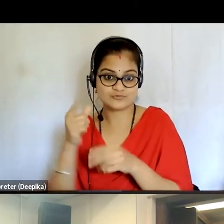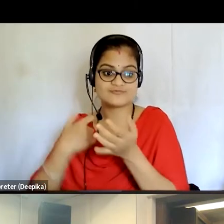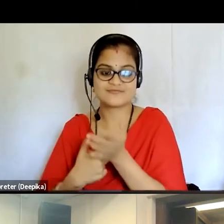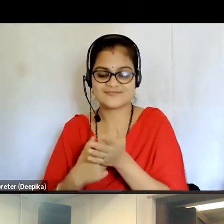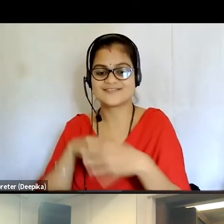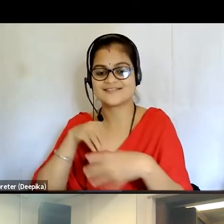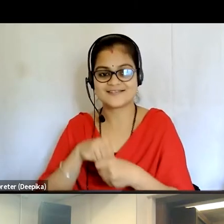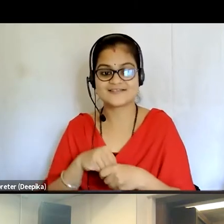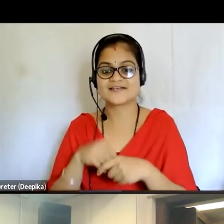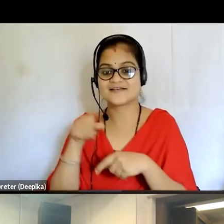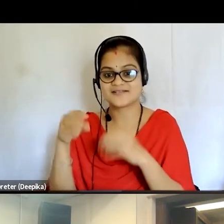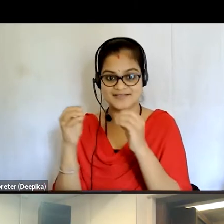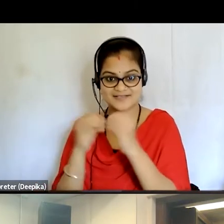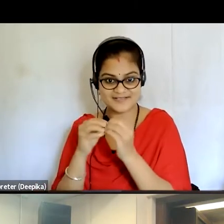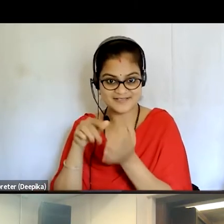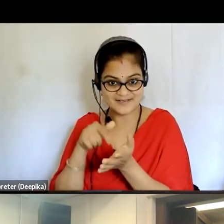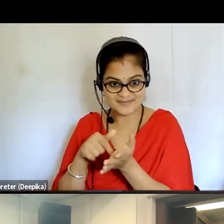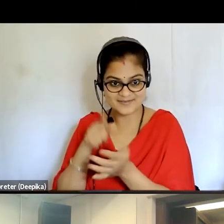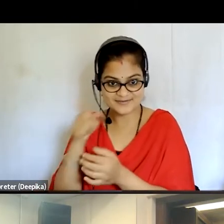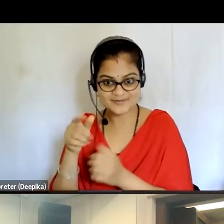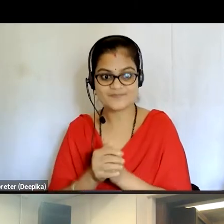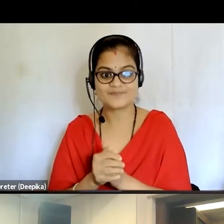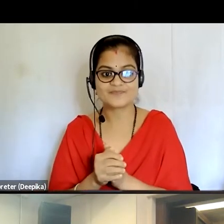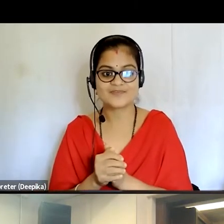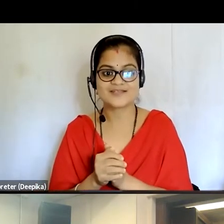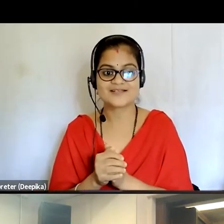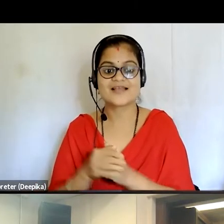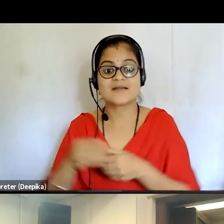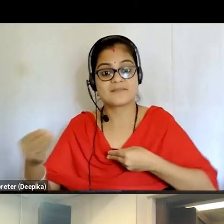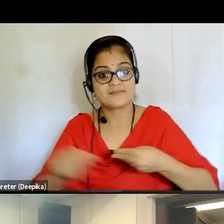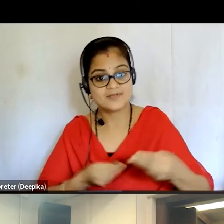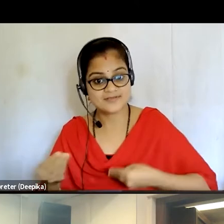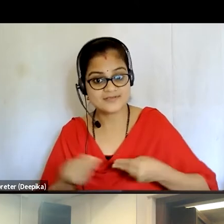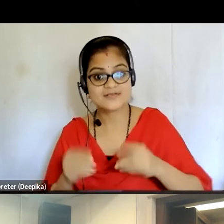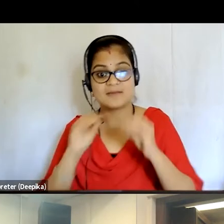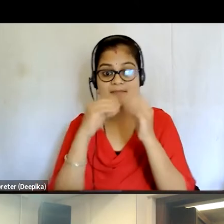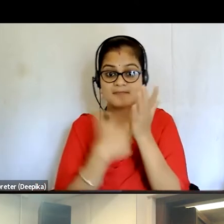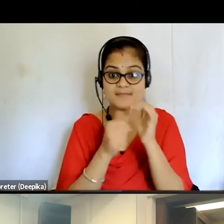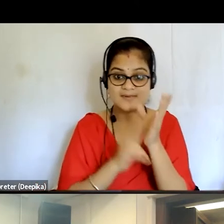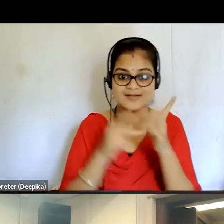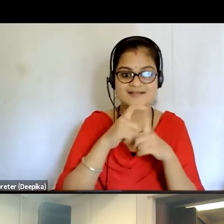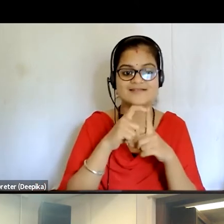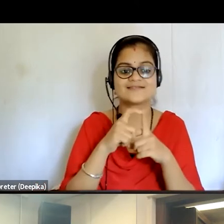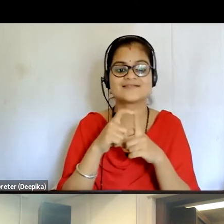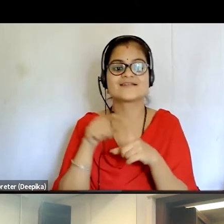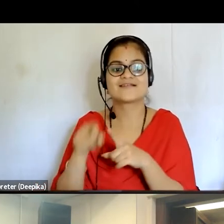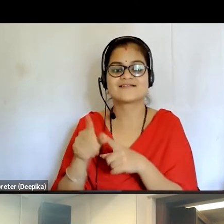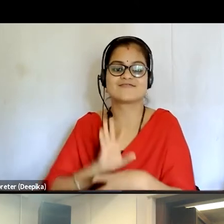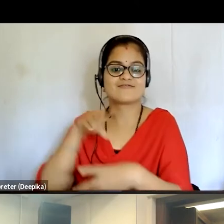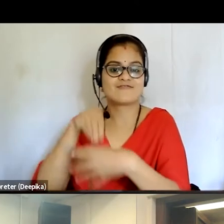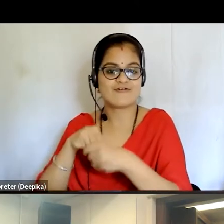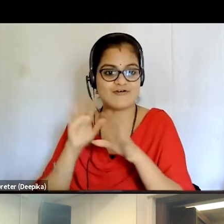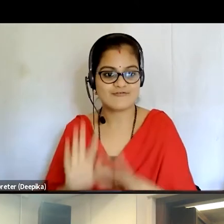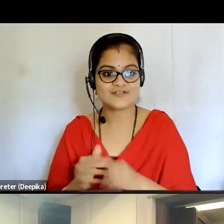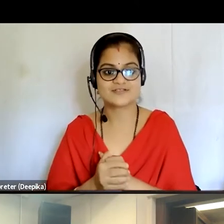IIM Calcutta who has spent over 3 decades in business, brand, and retail. And he has used that